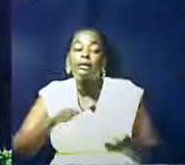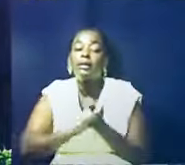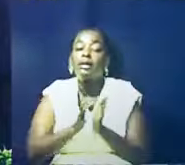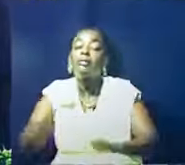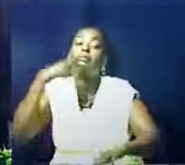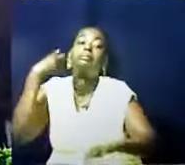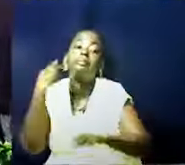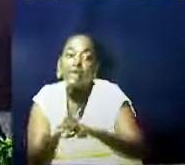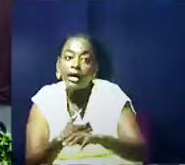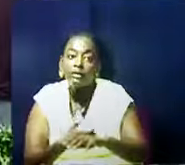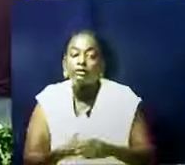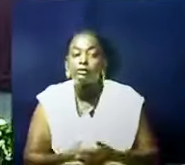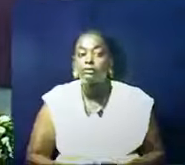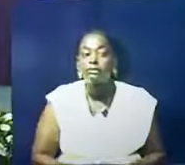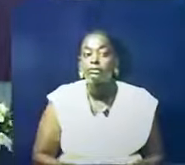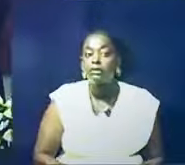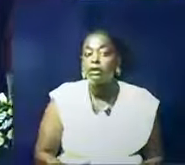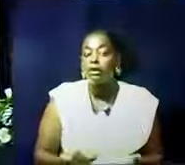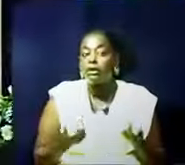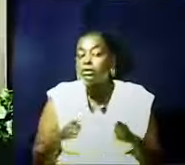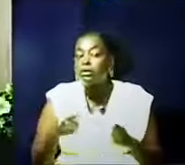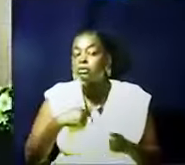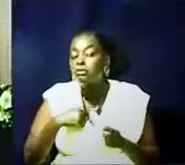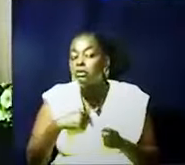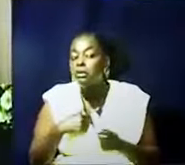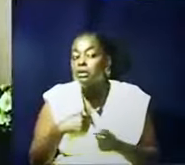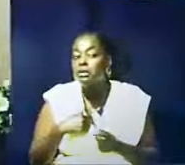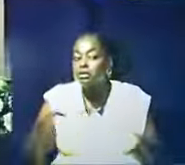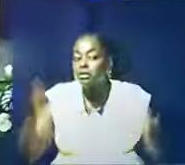When I joined the ministry, I had